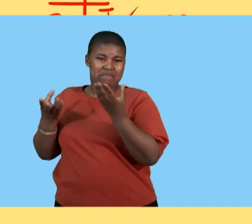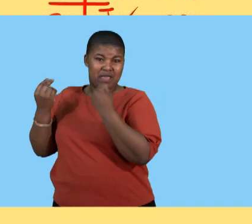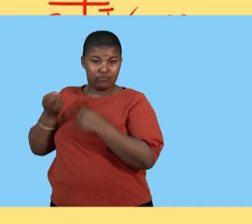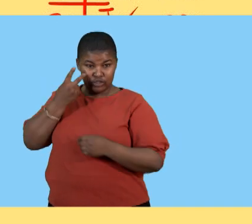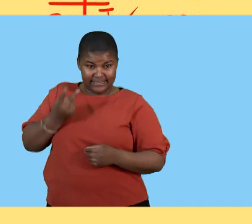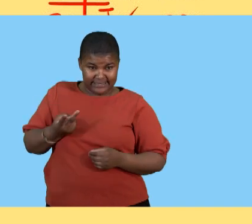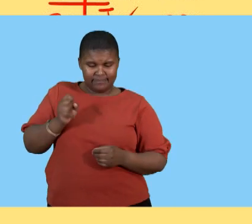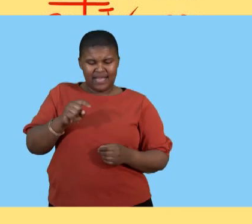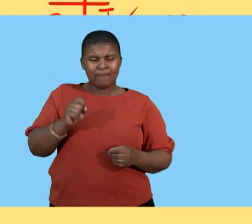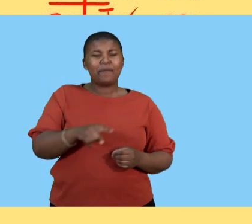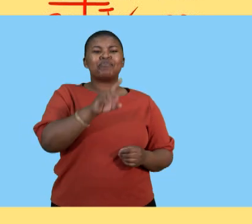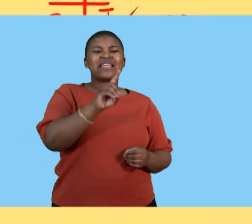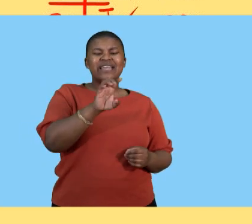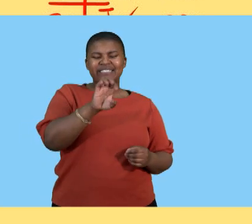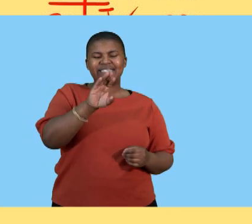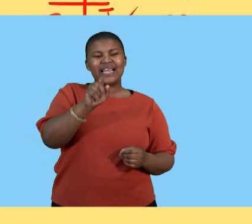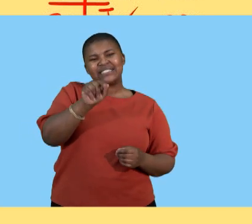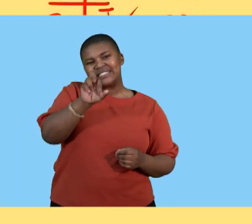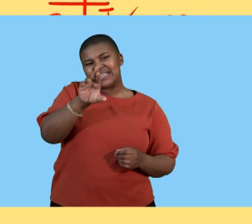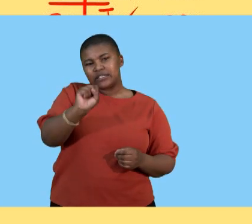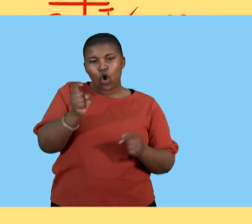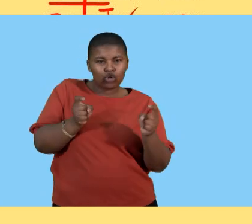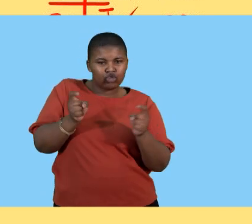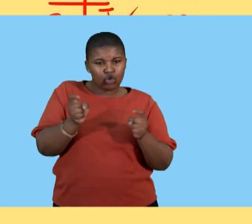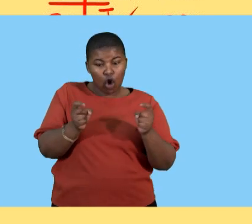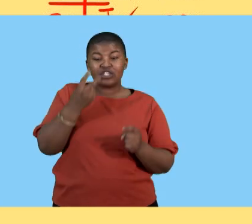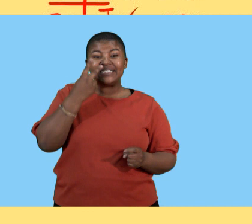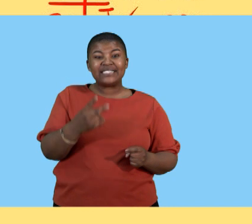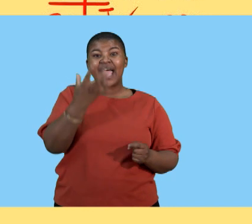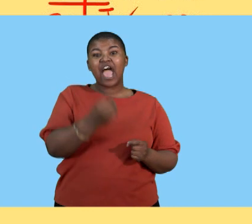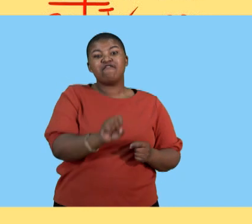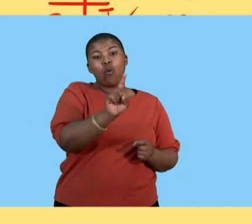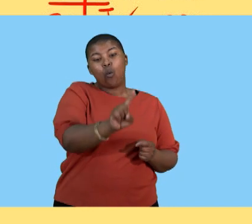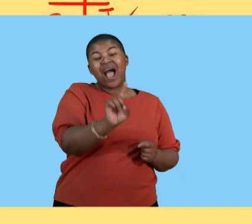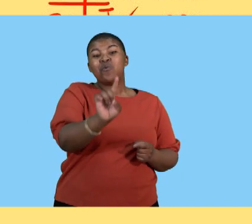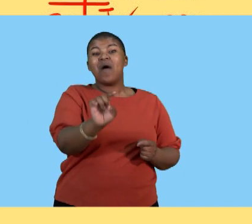receivables. In our receivables, we come to our debtors control. We have